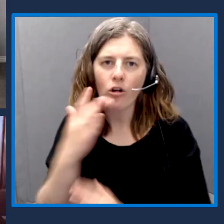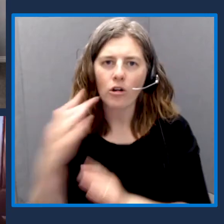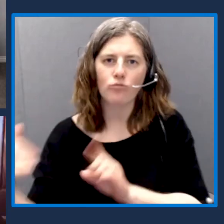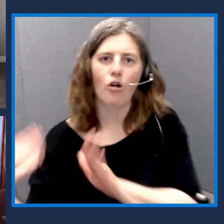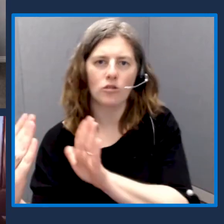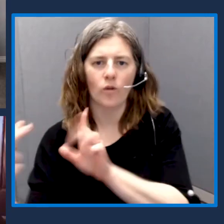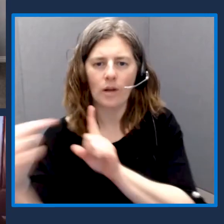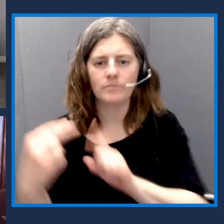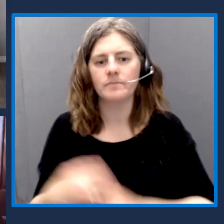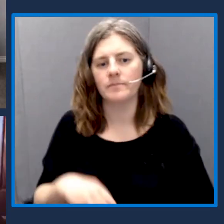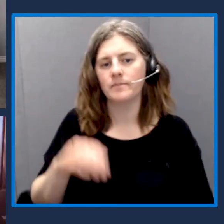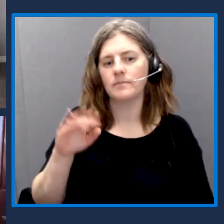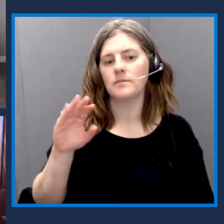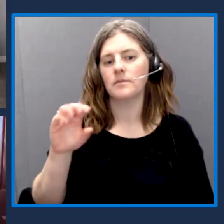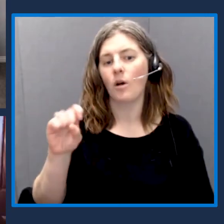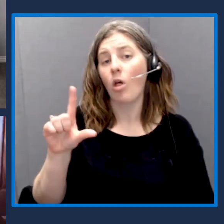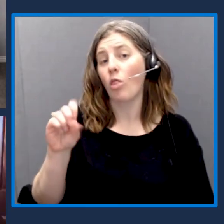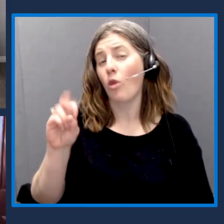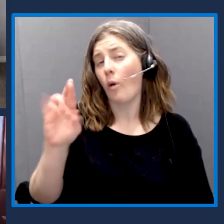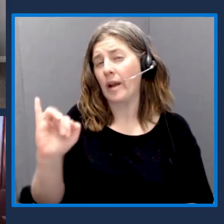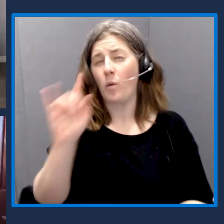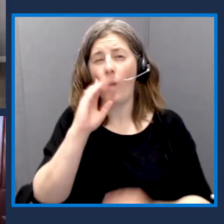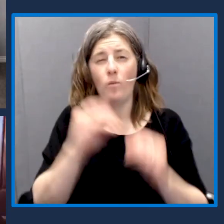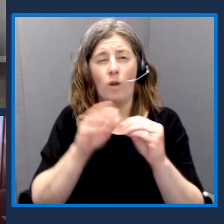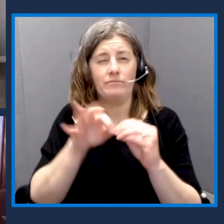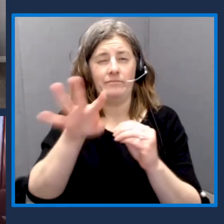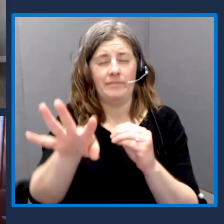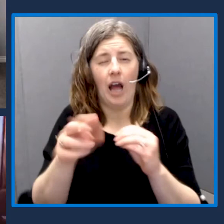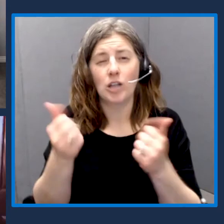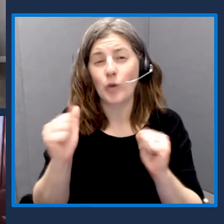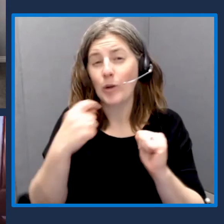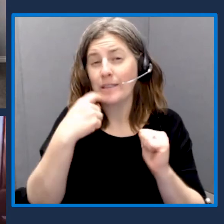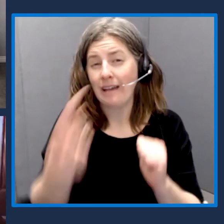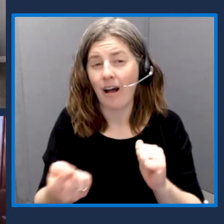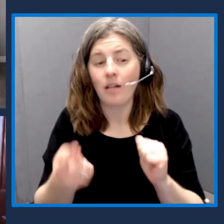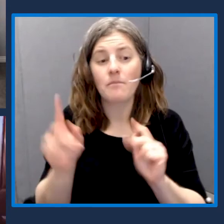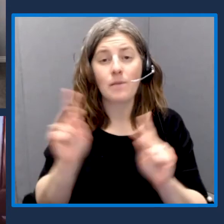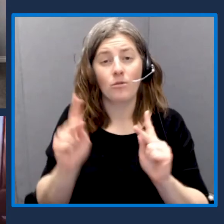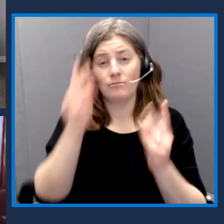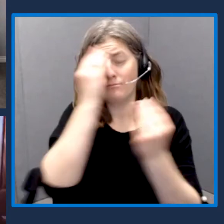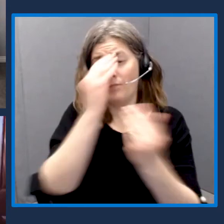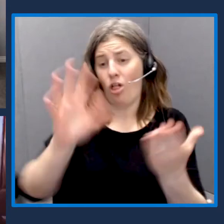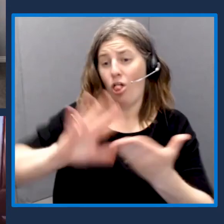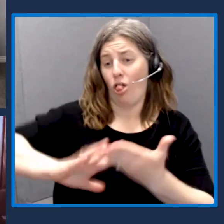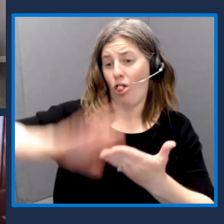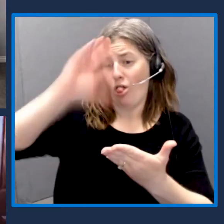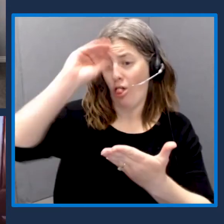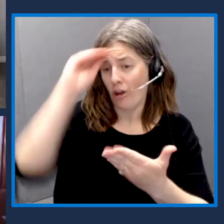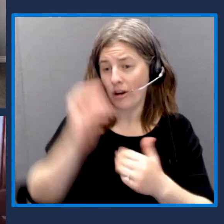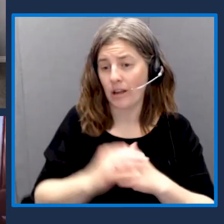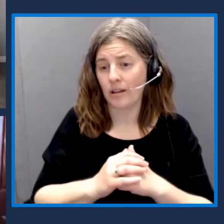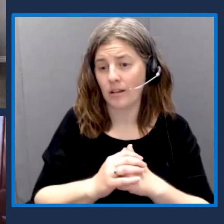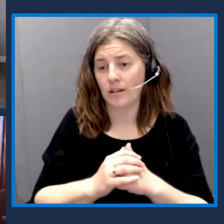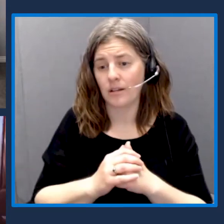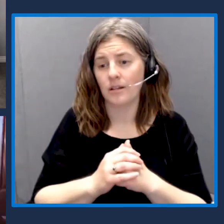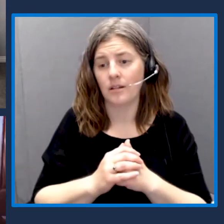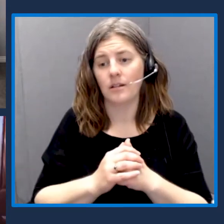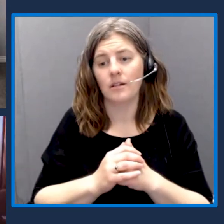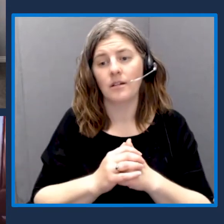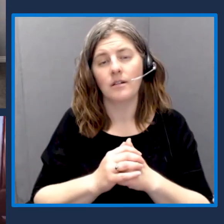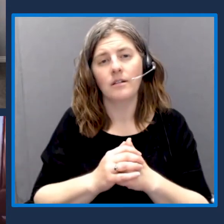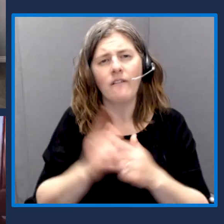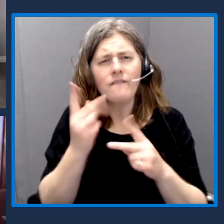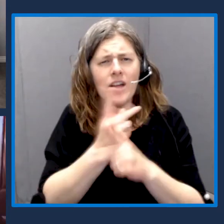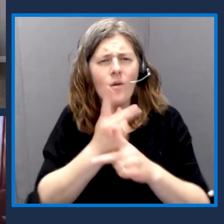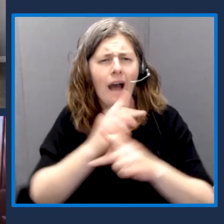I agree, Jen. And one more tip maybe on that is that I always try to tell people learning a screen reader, figure out how to turn it off first and then